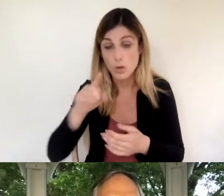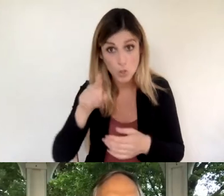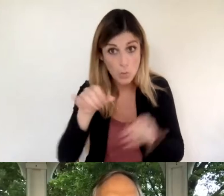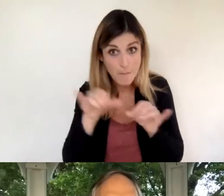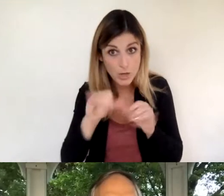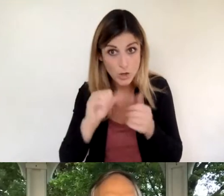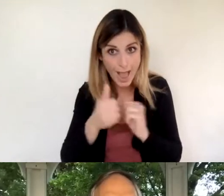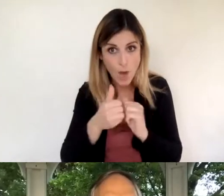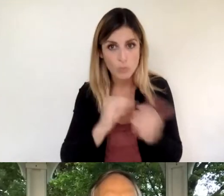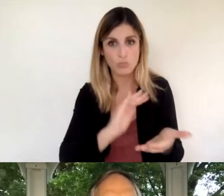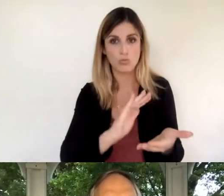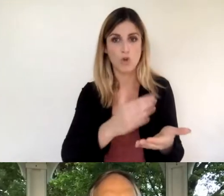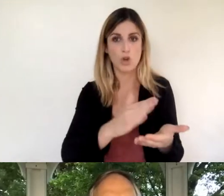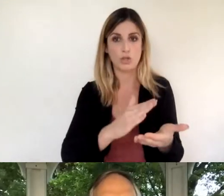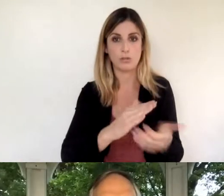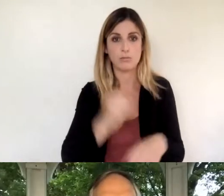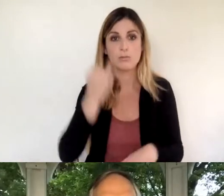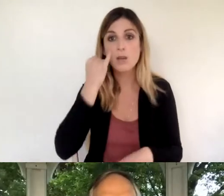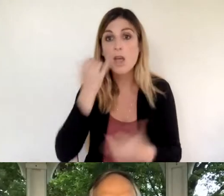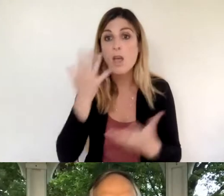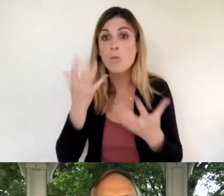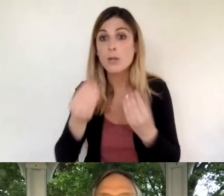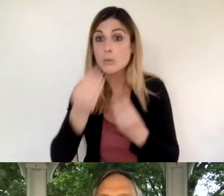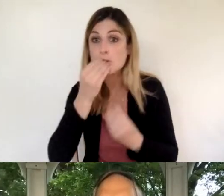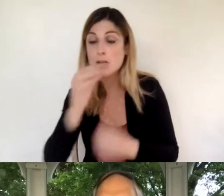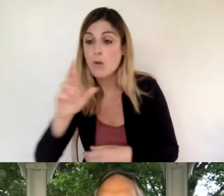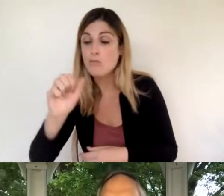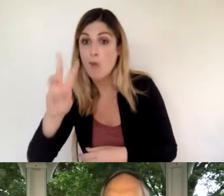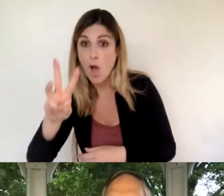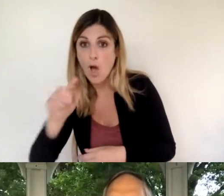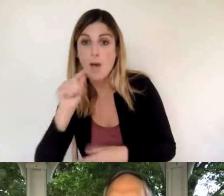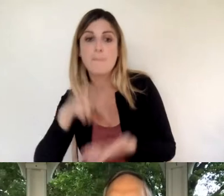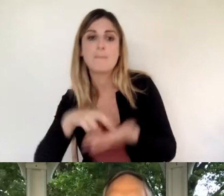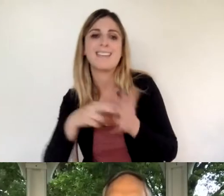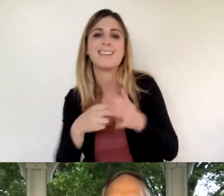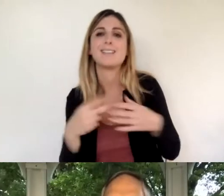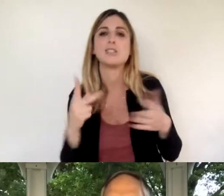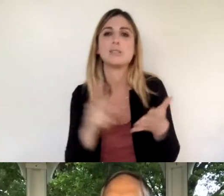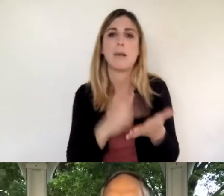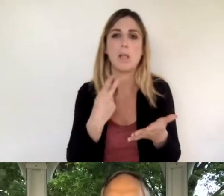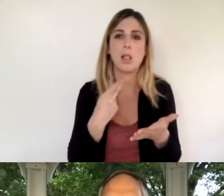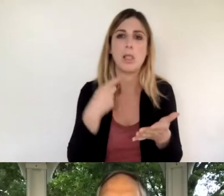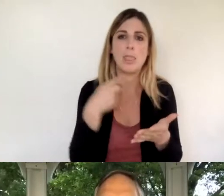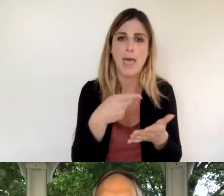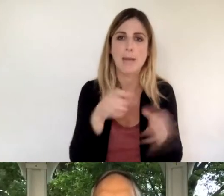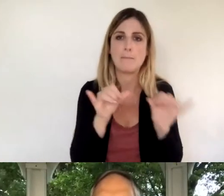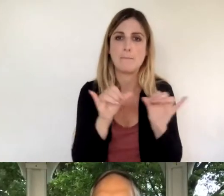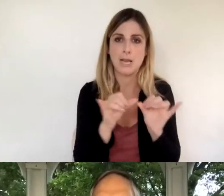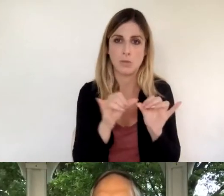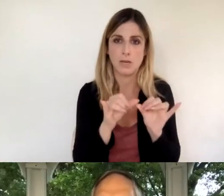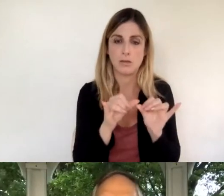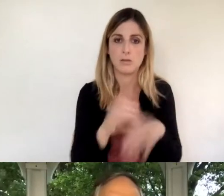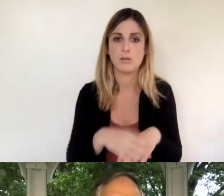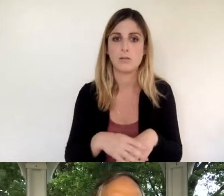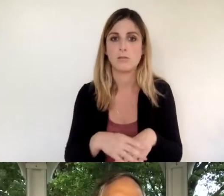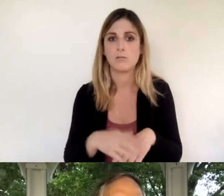you want to have a kale salad, you would just double that measurement. Right. We have a question here. If almond butter is as good as